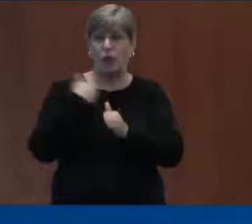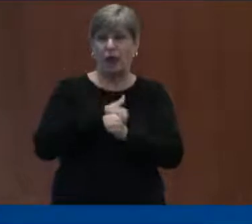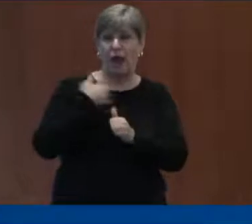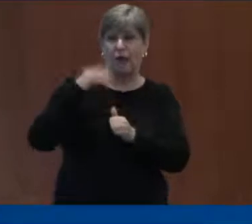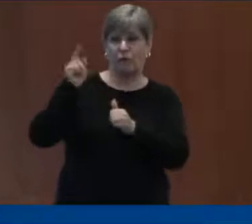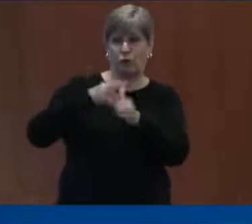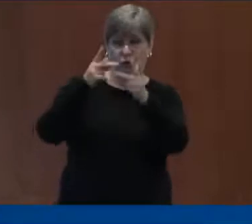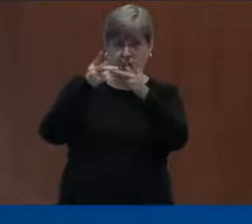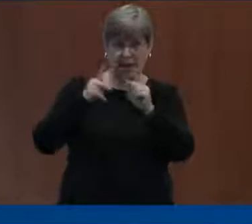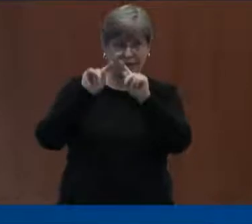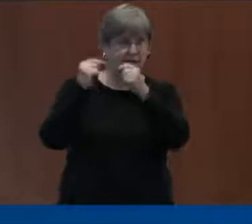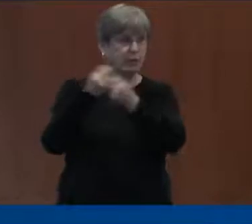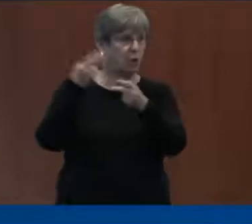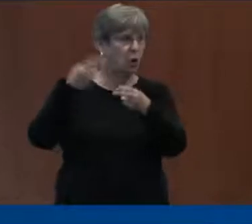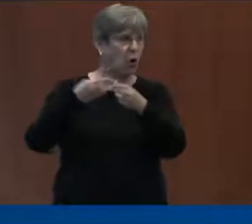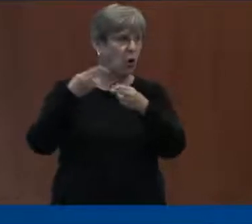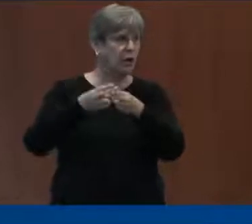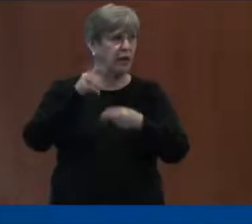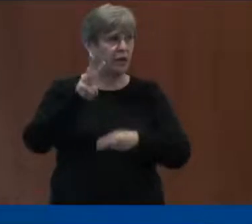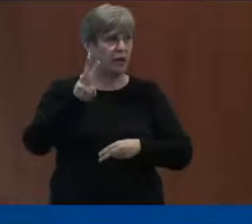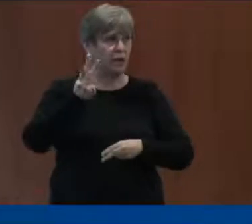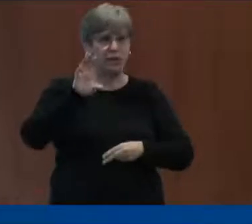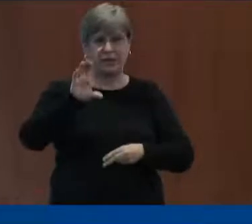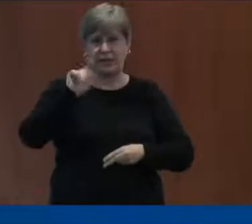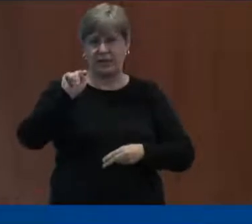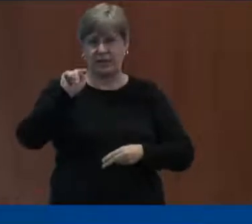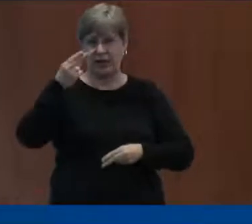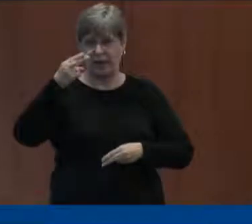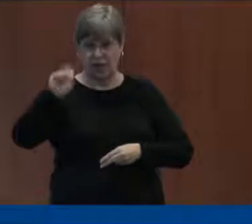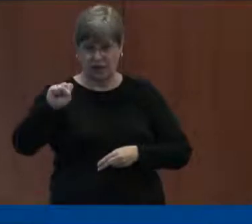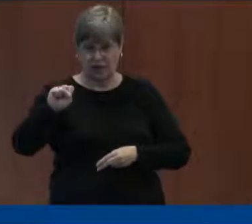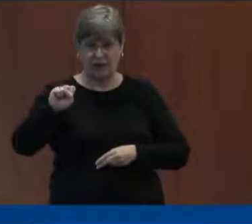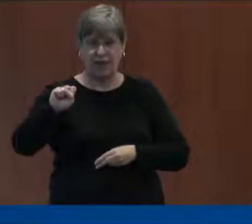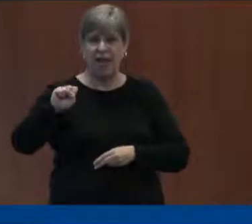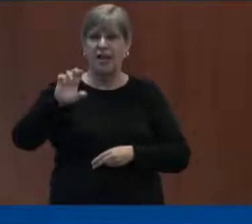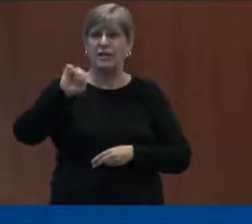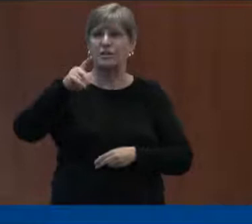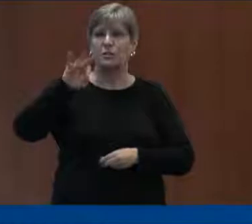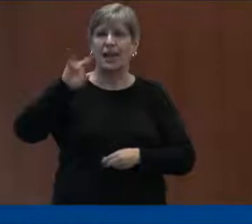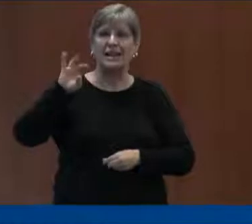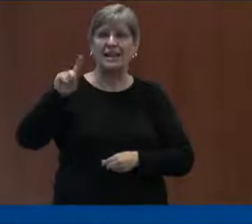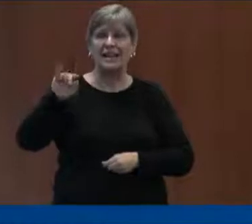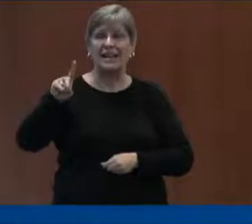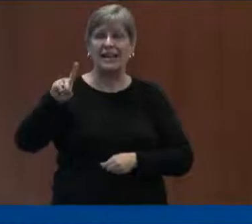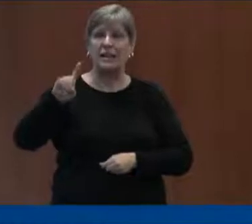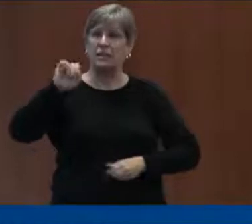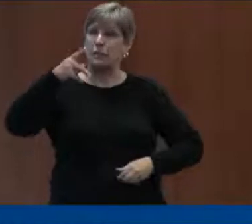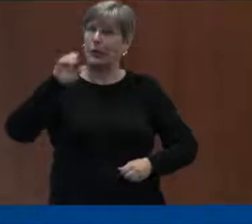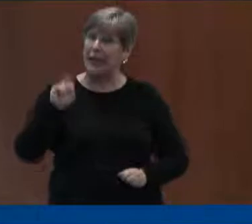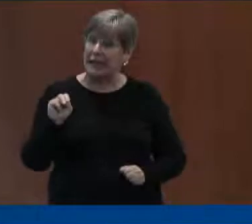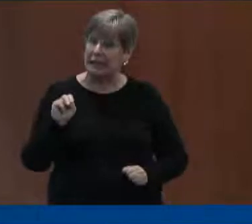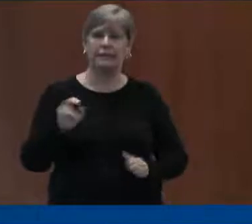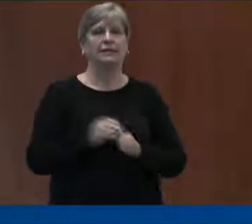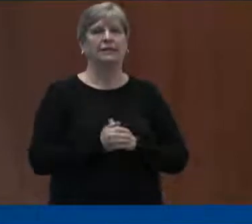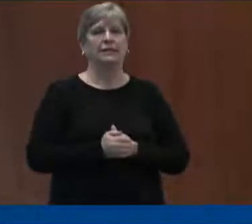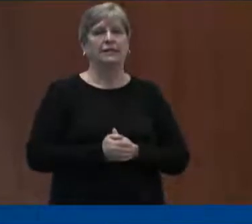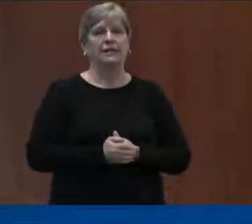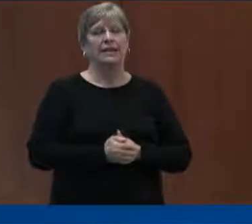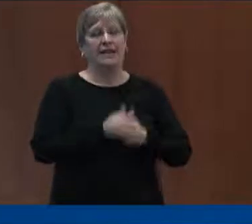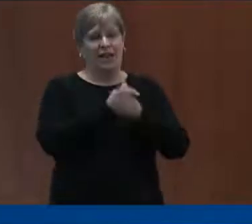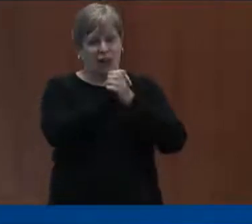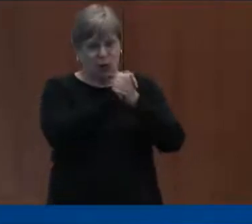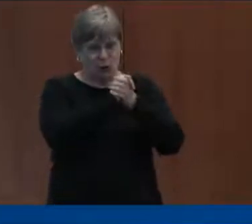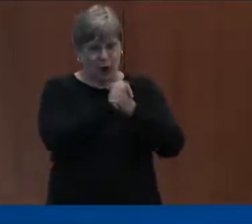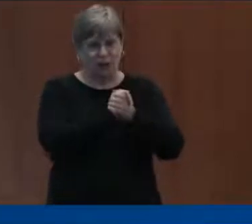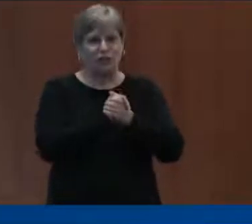a first-place team called the WCTHS Splendid Spleens. And I want to congratulate the following